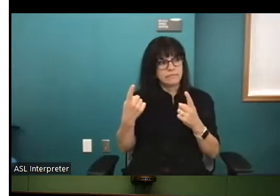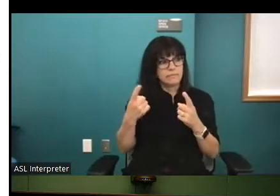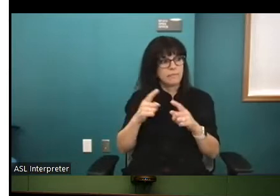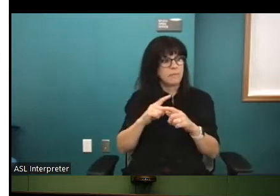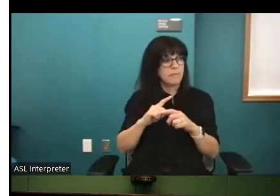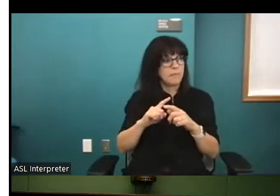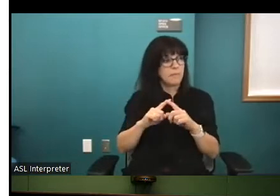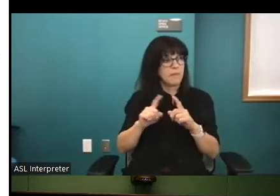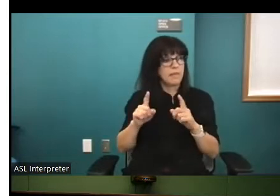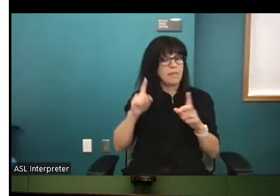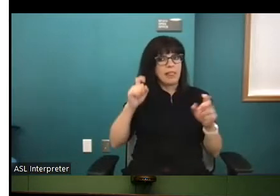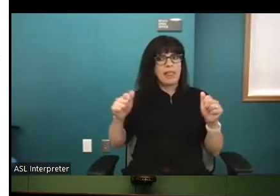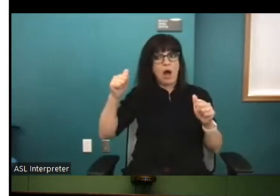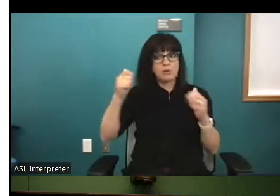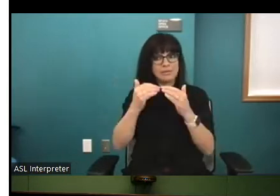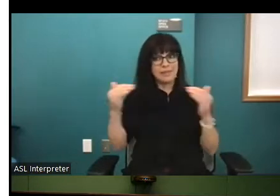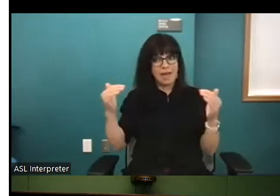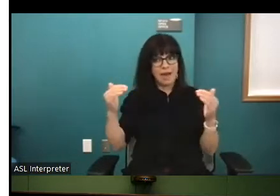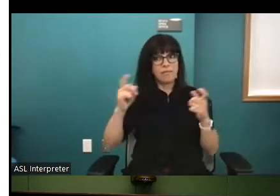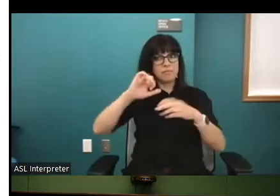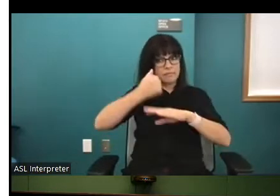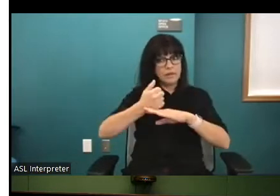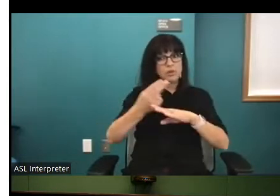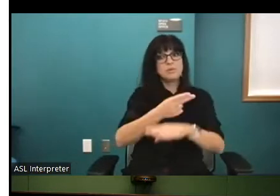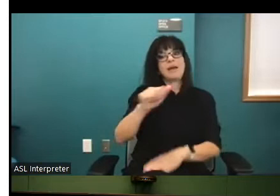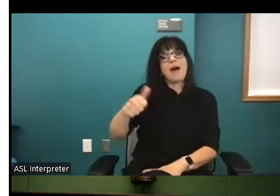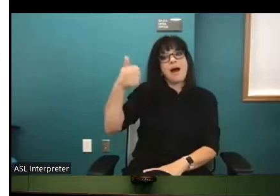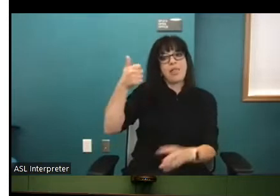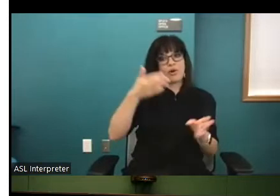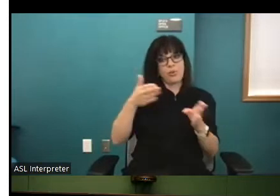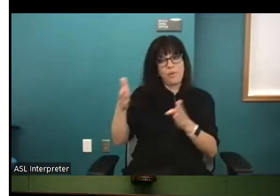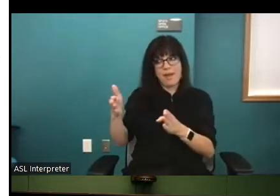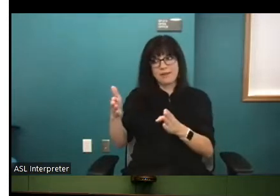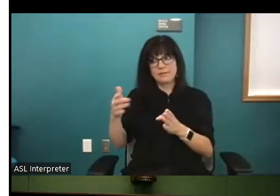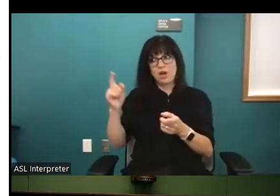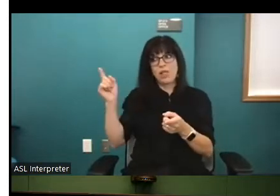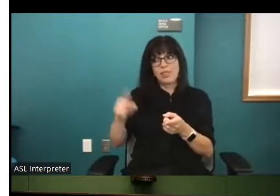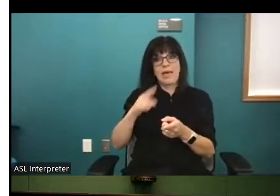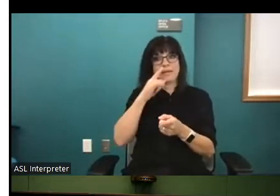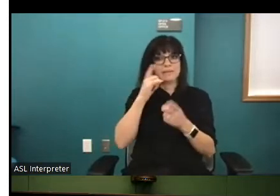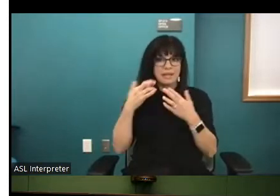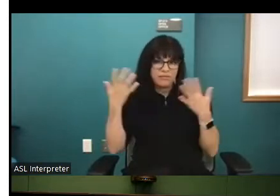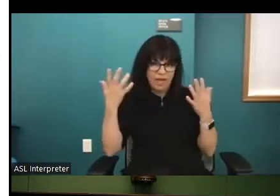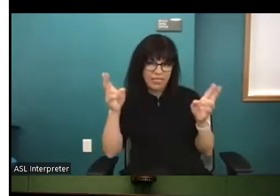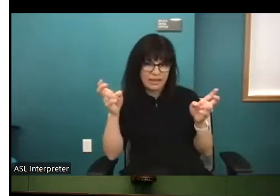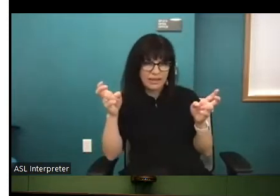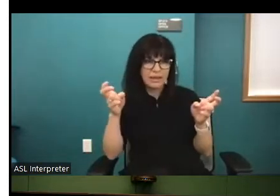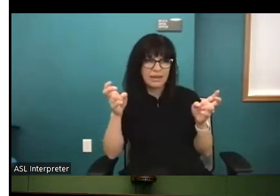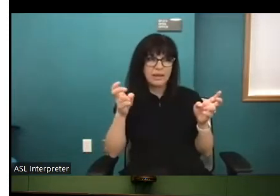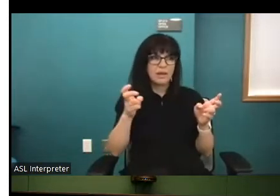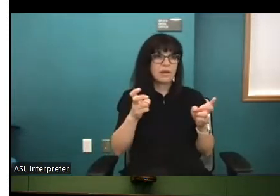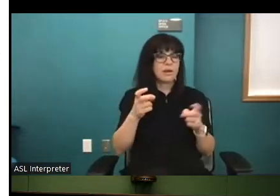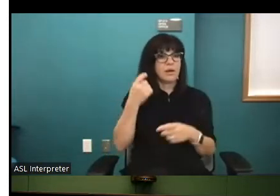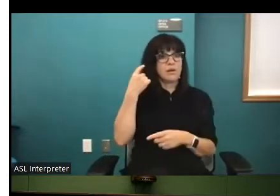The loudness levels we set using other means that are less kid-friendly. And so